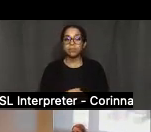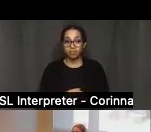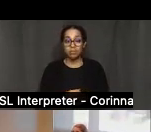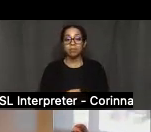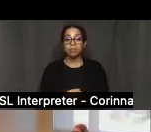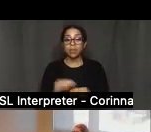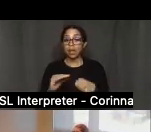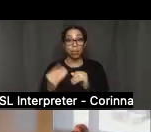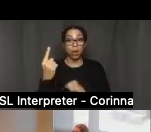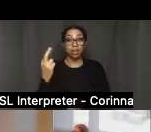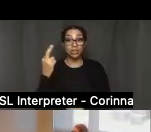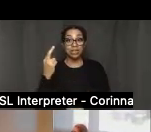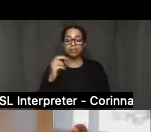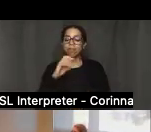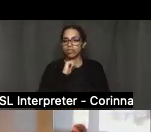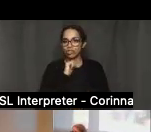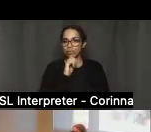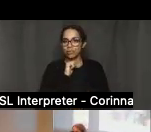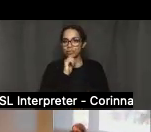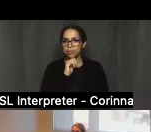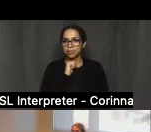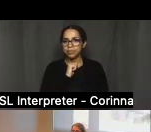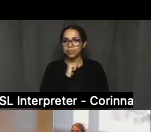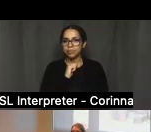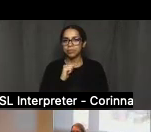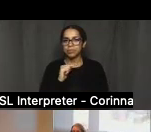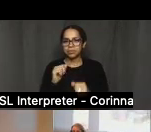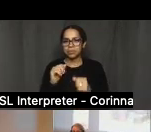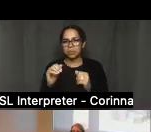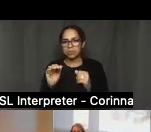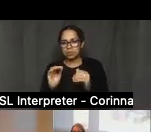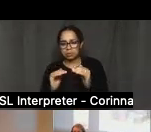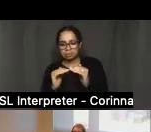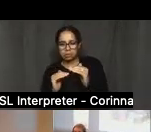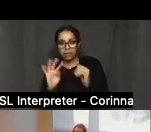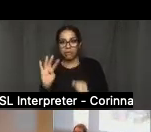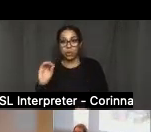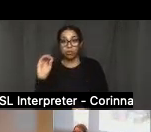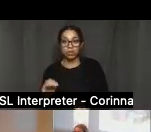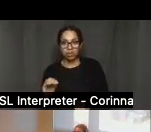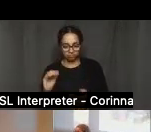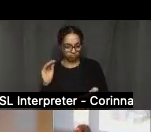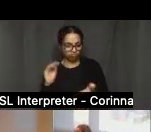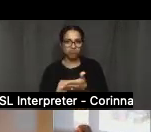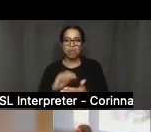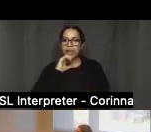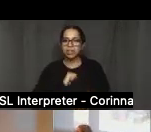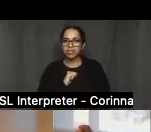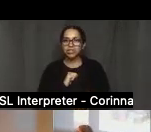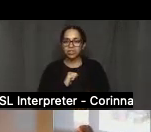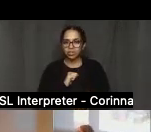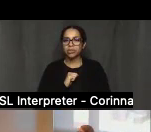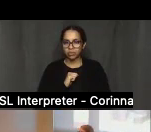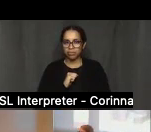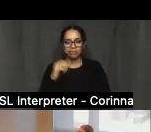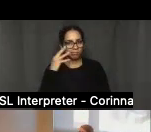age. So just under 40% cited age as a factor for experiencing disrespect. Just underneath that,